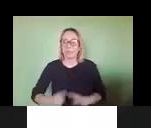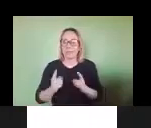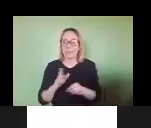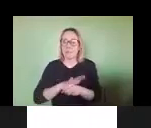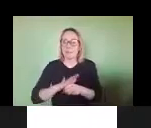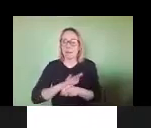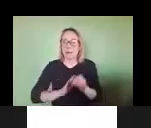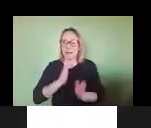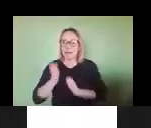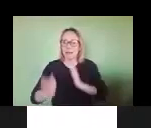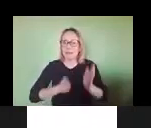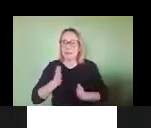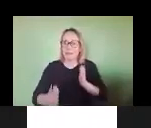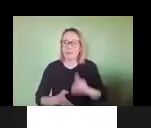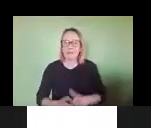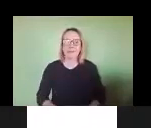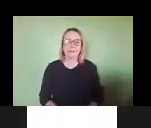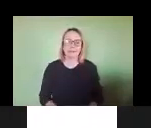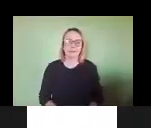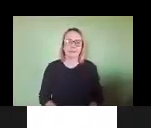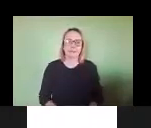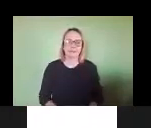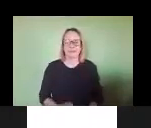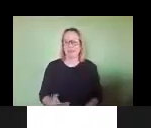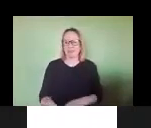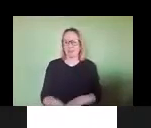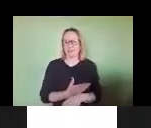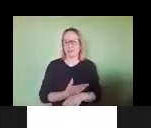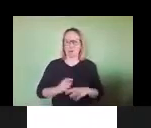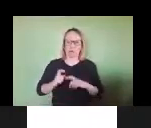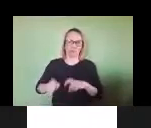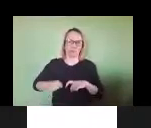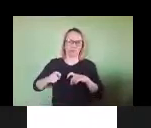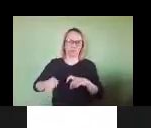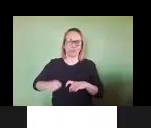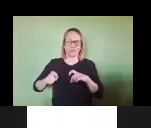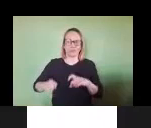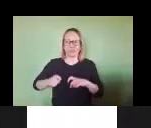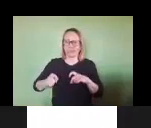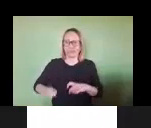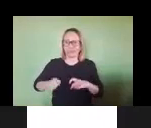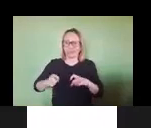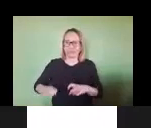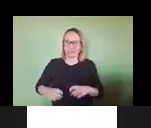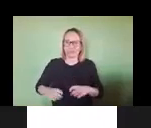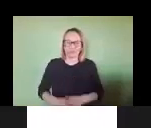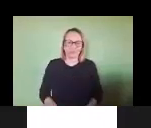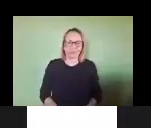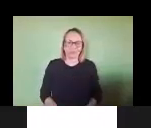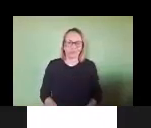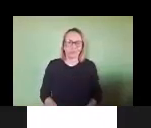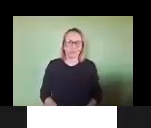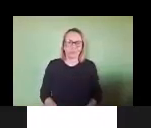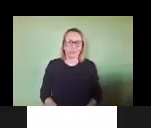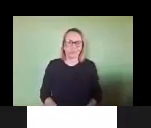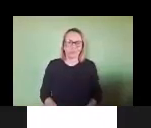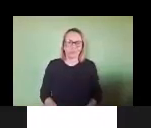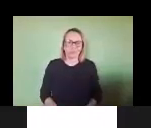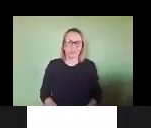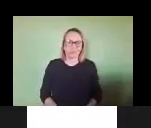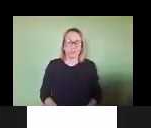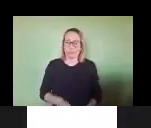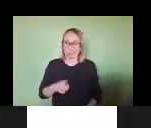out different places because I usually stay in the house all the time. You've got some